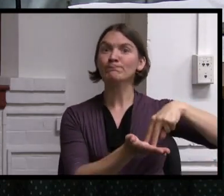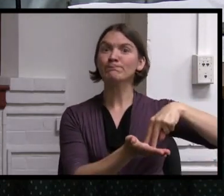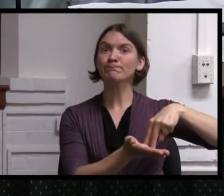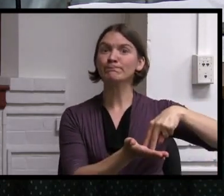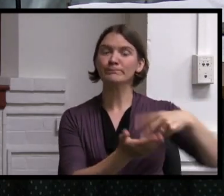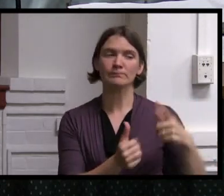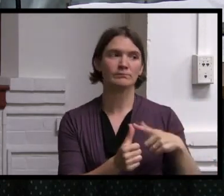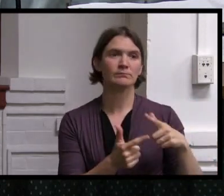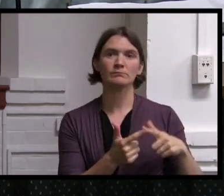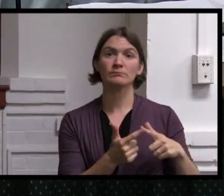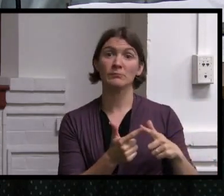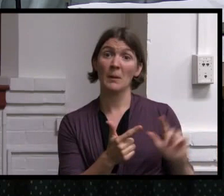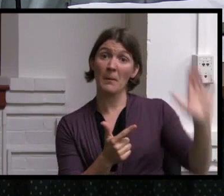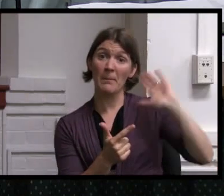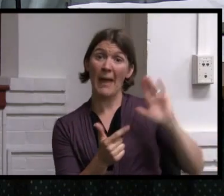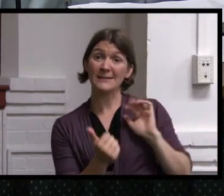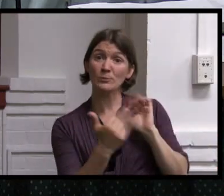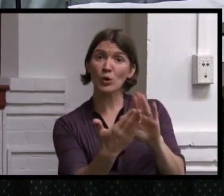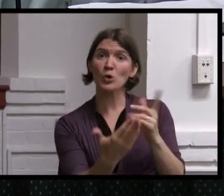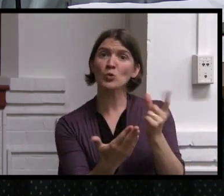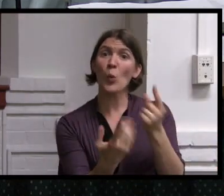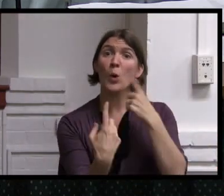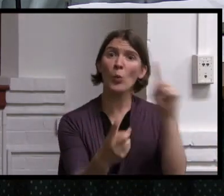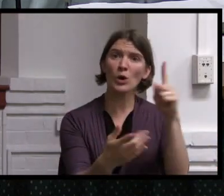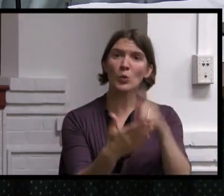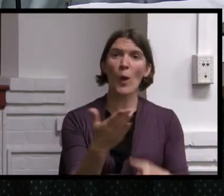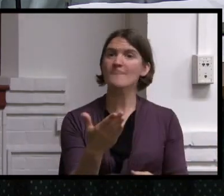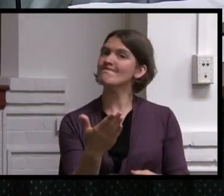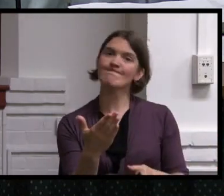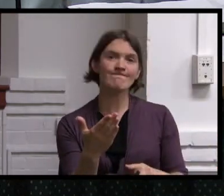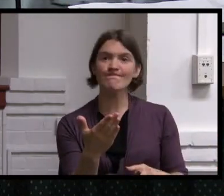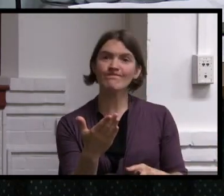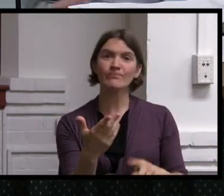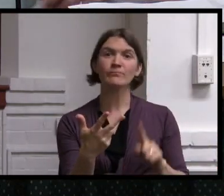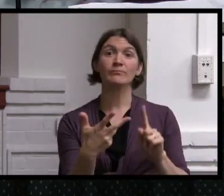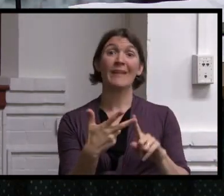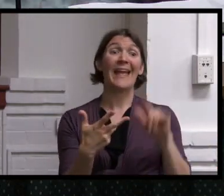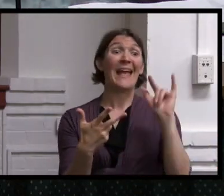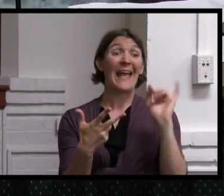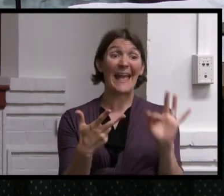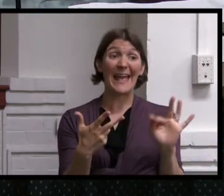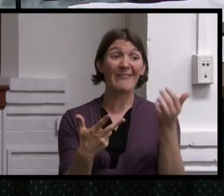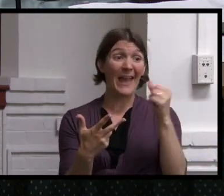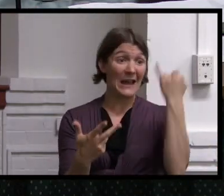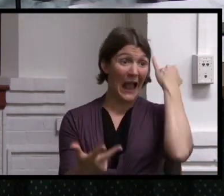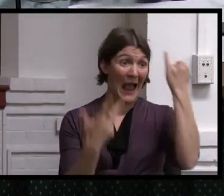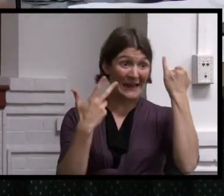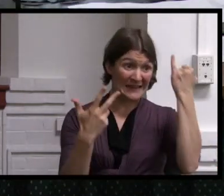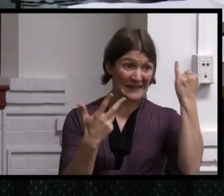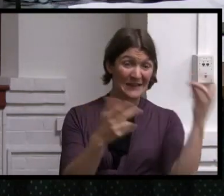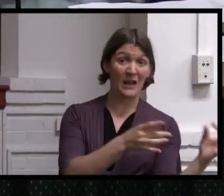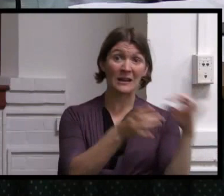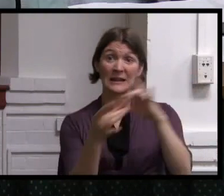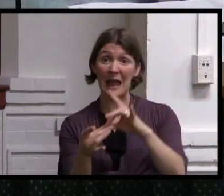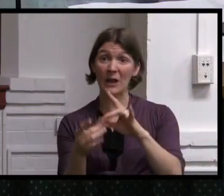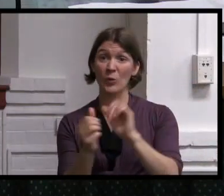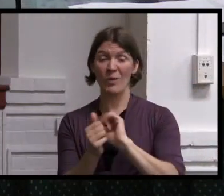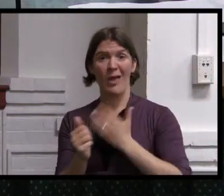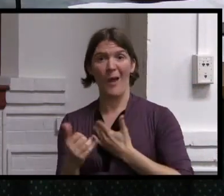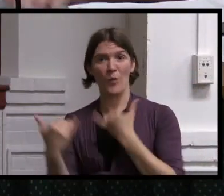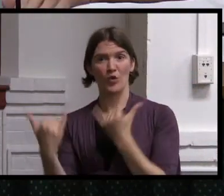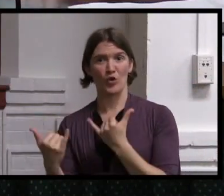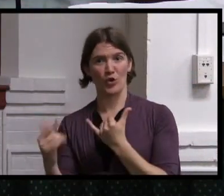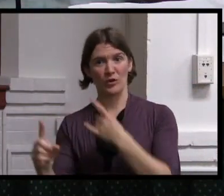What strategies in the past have worked and what hasn't? And if any of those funnel into some of these solutions